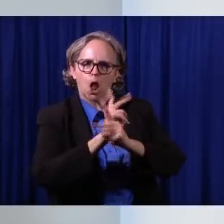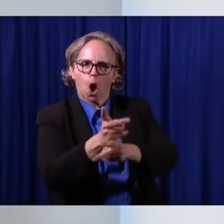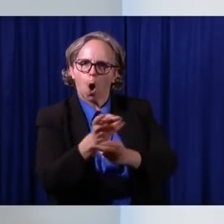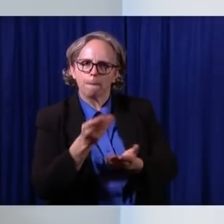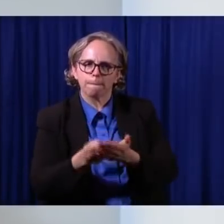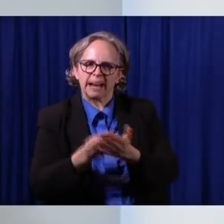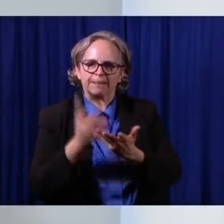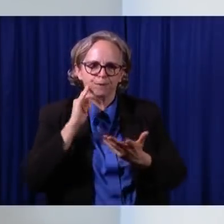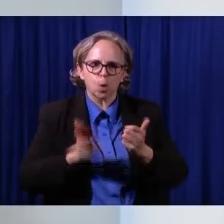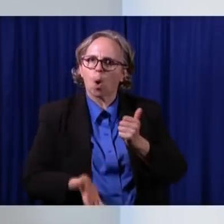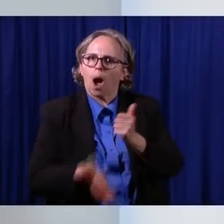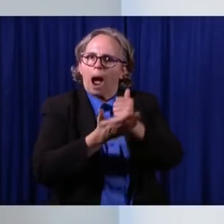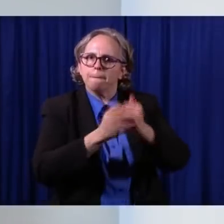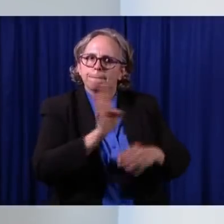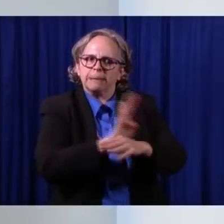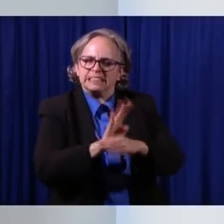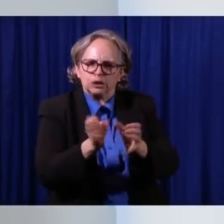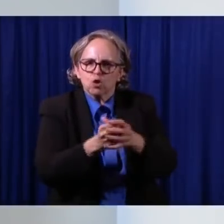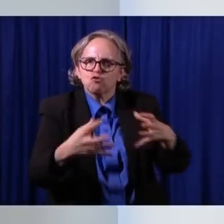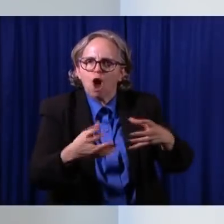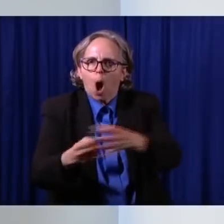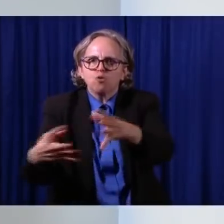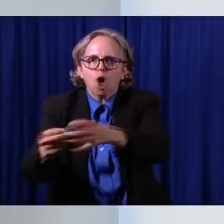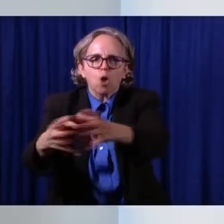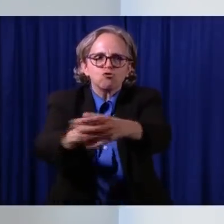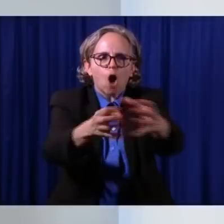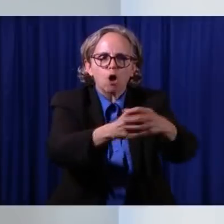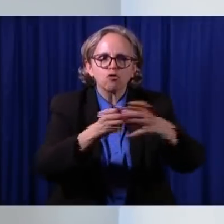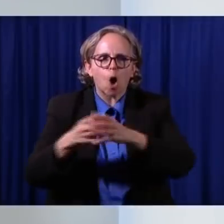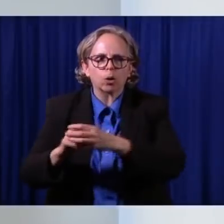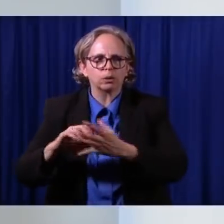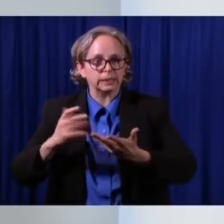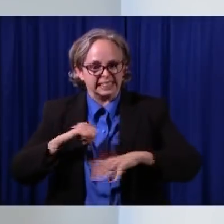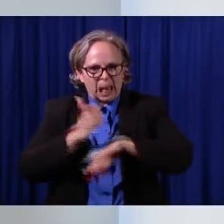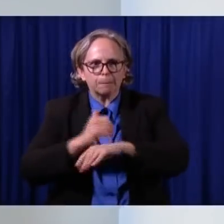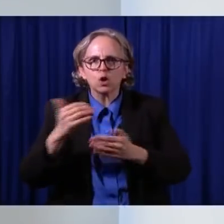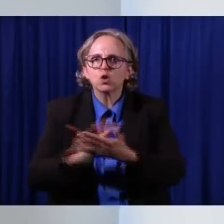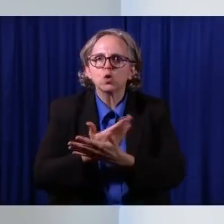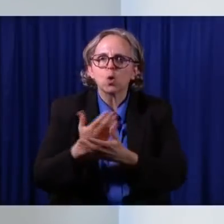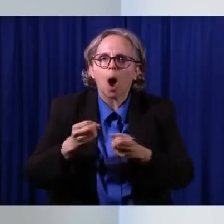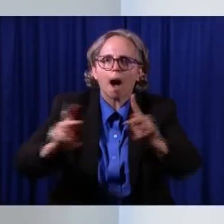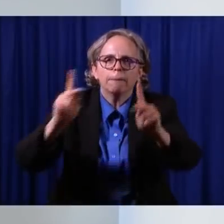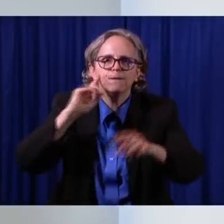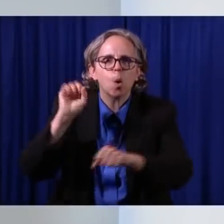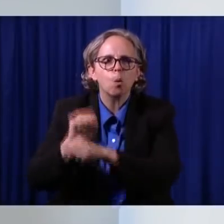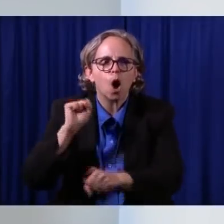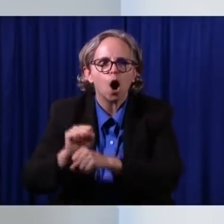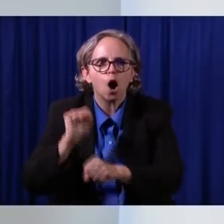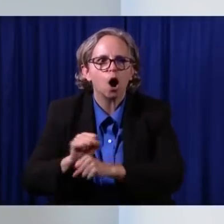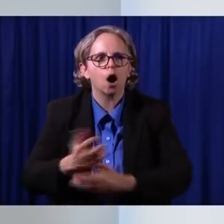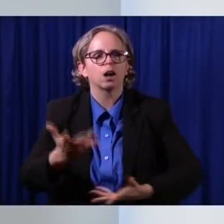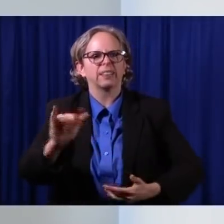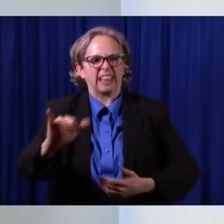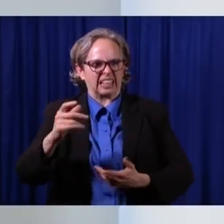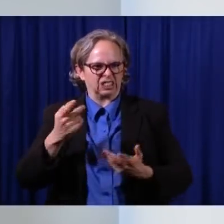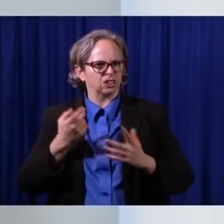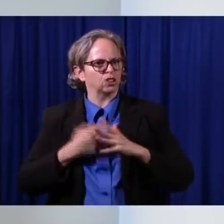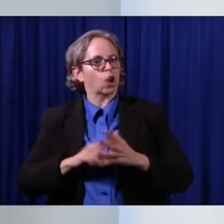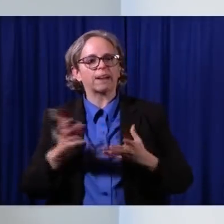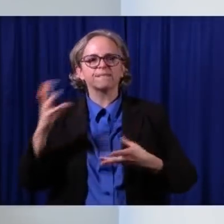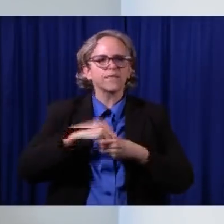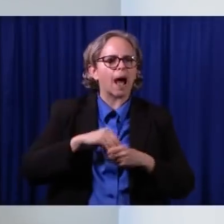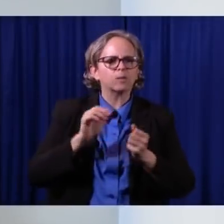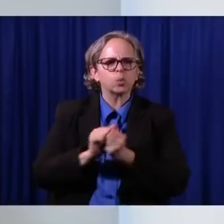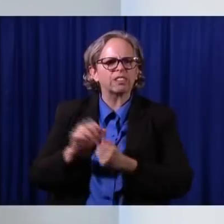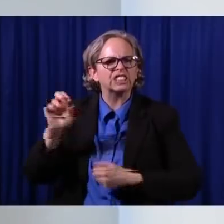create jobs. One of the groups that accompanied us on that was the Stark County Minority Business Association, and the